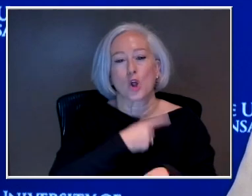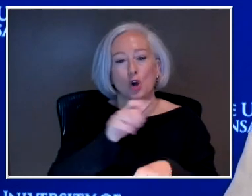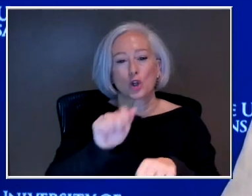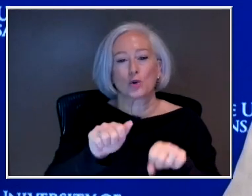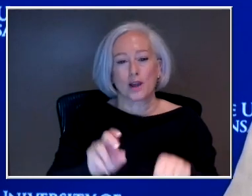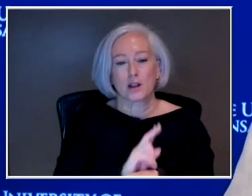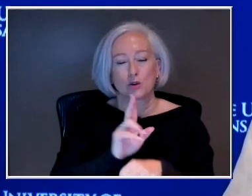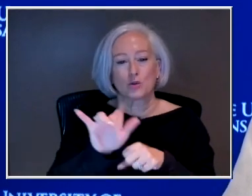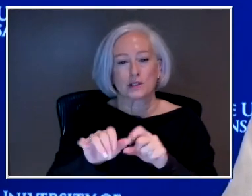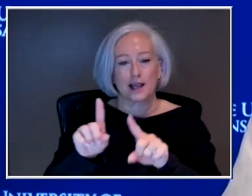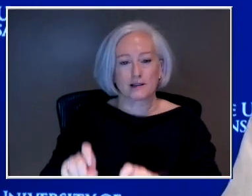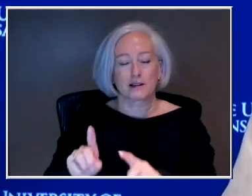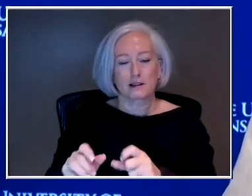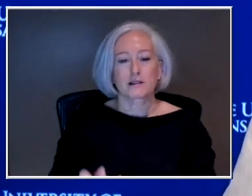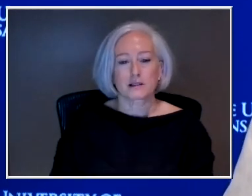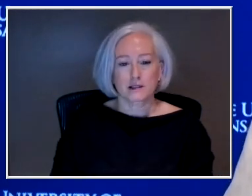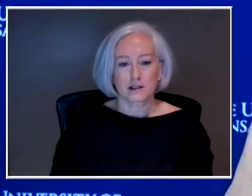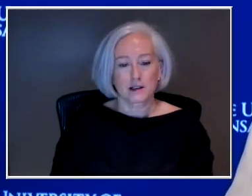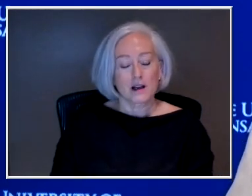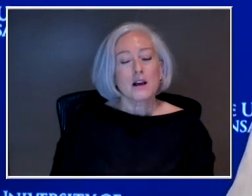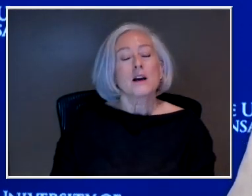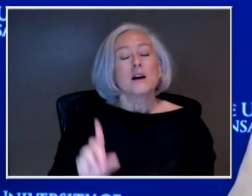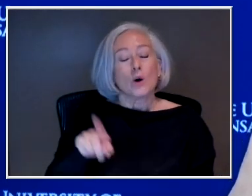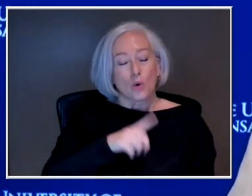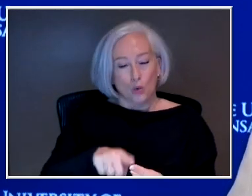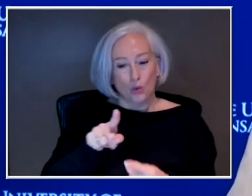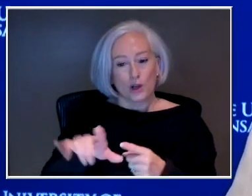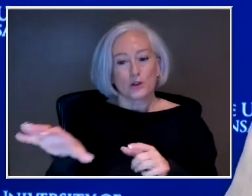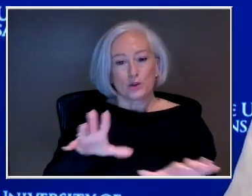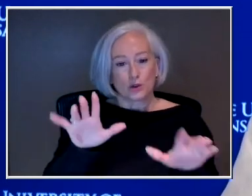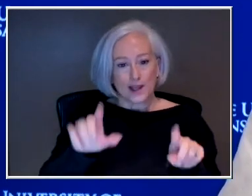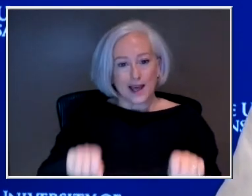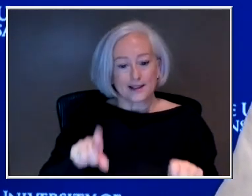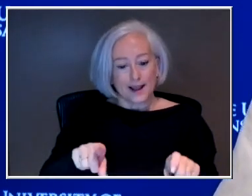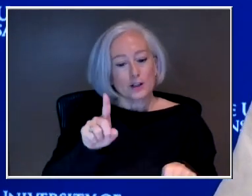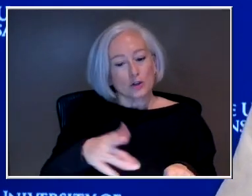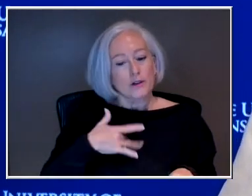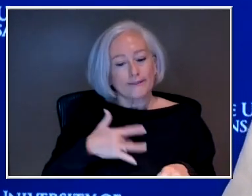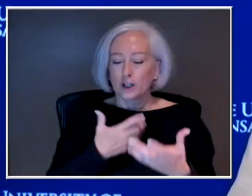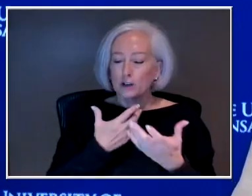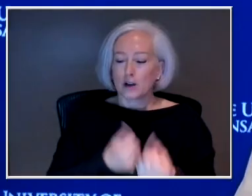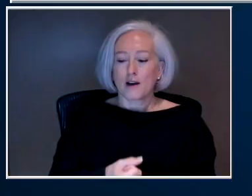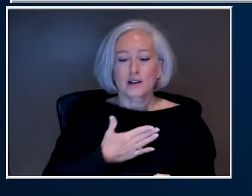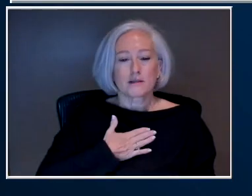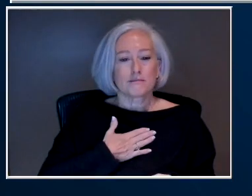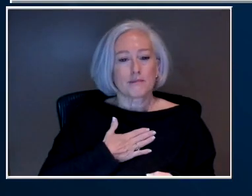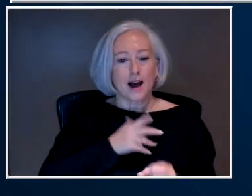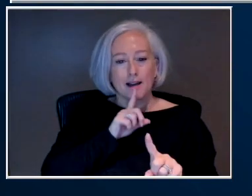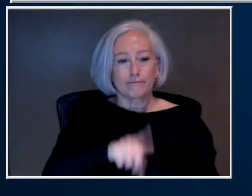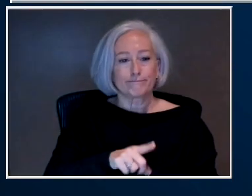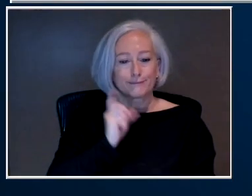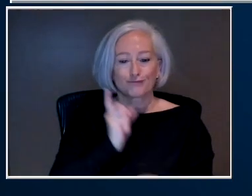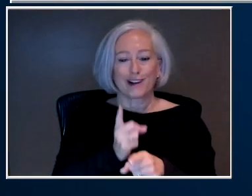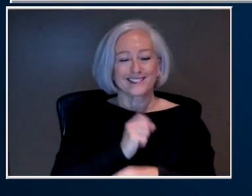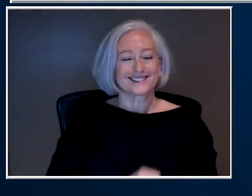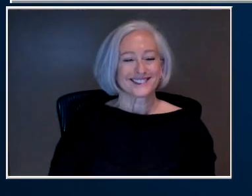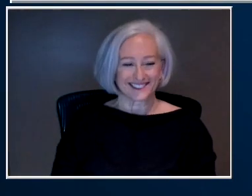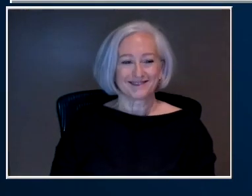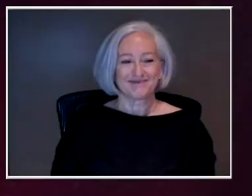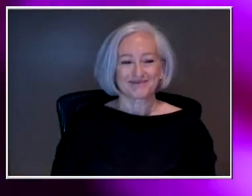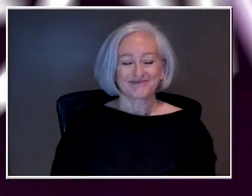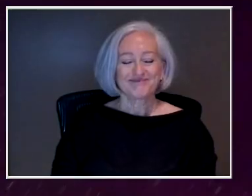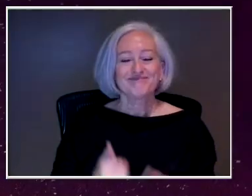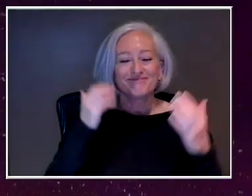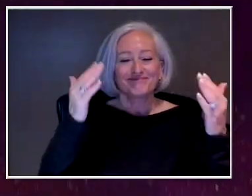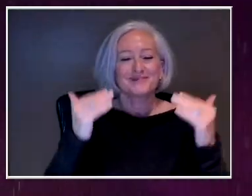the tests, you can be confident that the answer is accurate that you are able to get. All right, Hawk, thanks so much. Let's get to some questions from